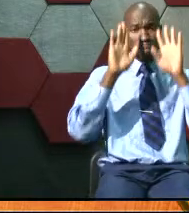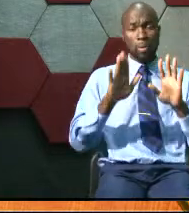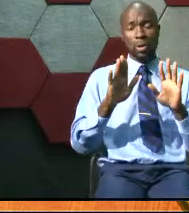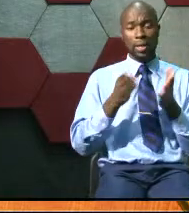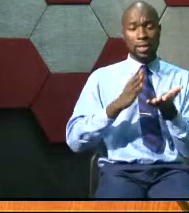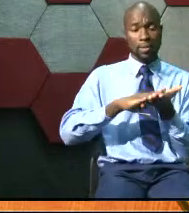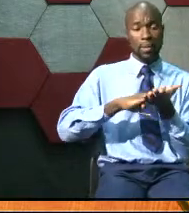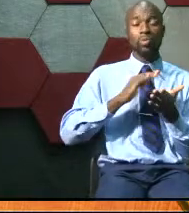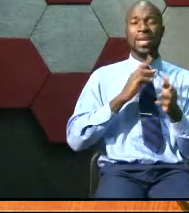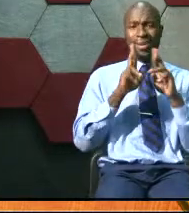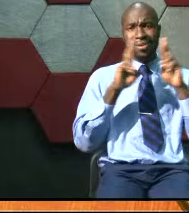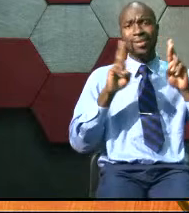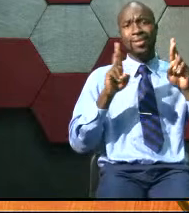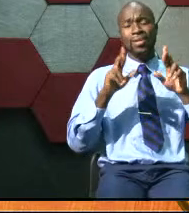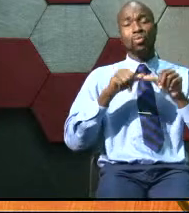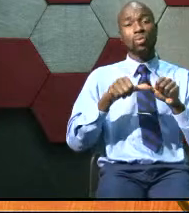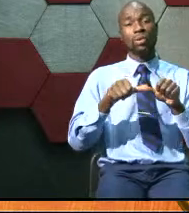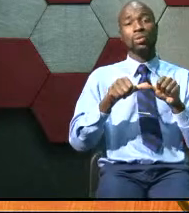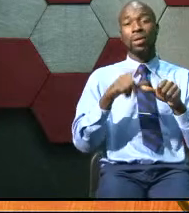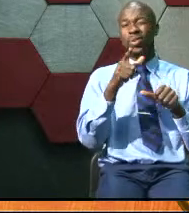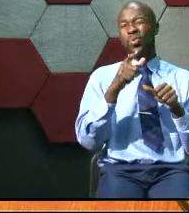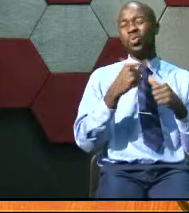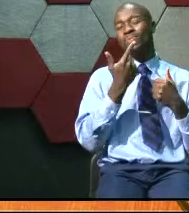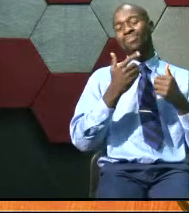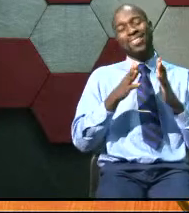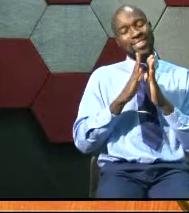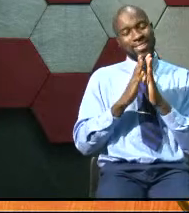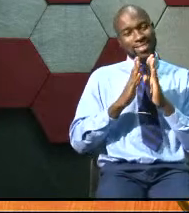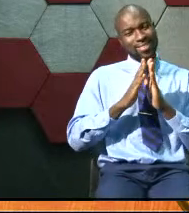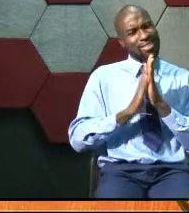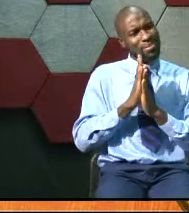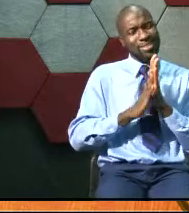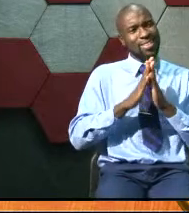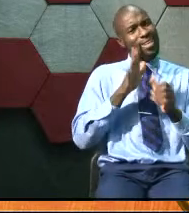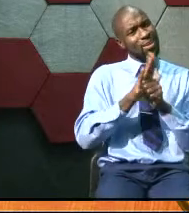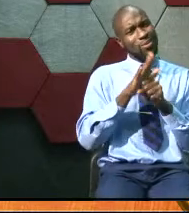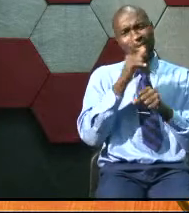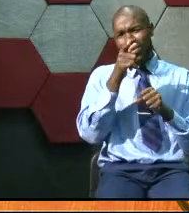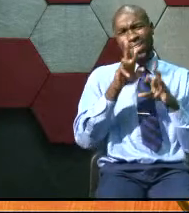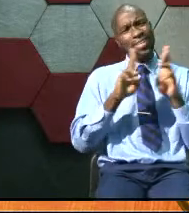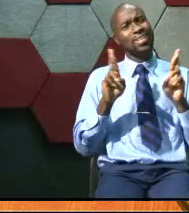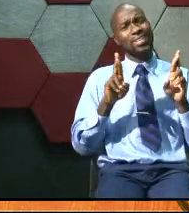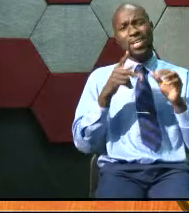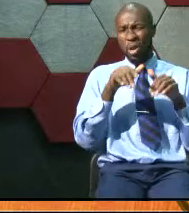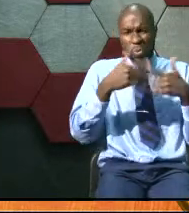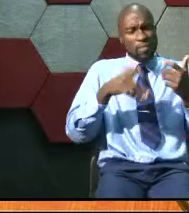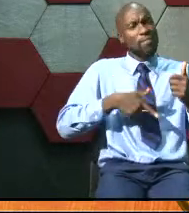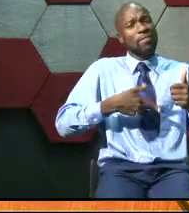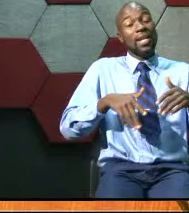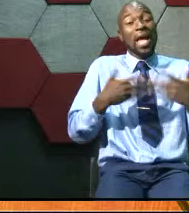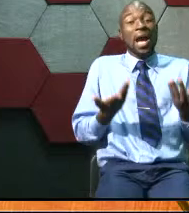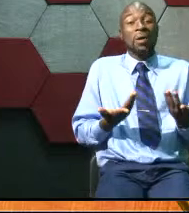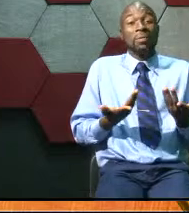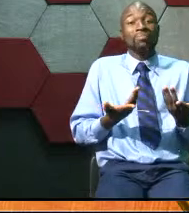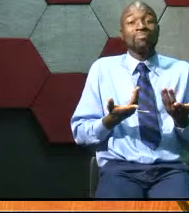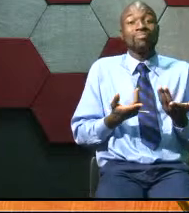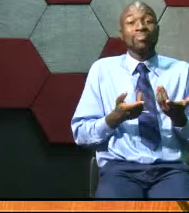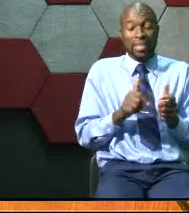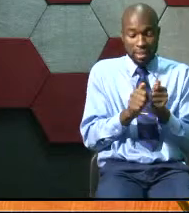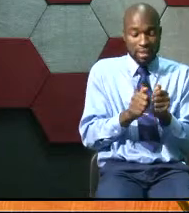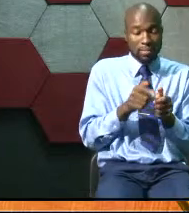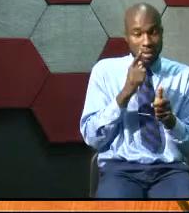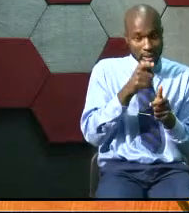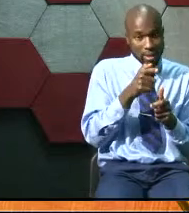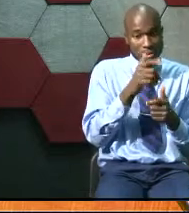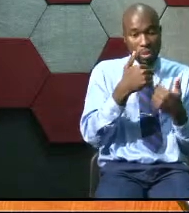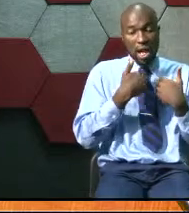are ready to jump in. Are you guys excited? Are you nervous? Are you ready? How are you feeling? Type in the chat. We may